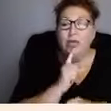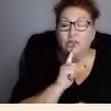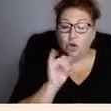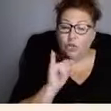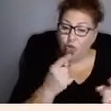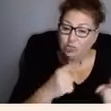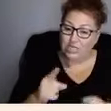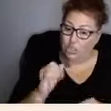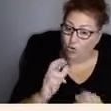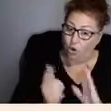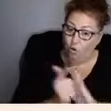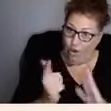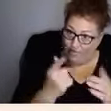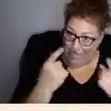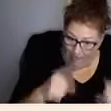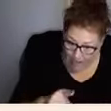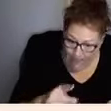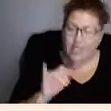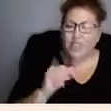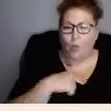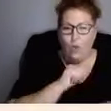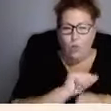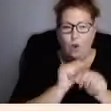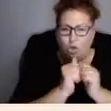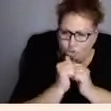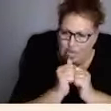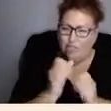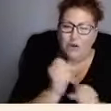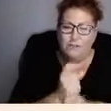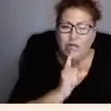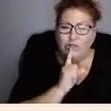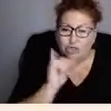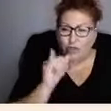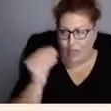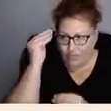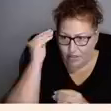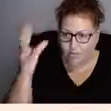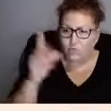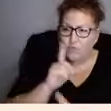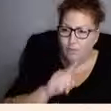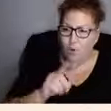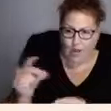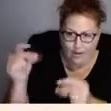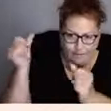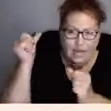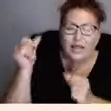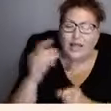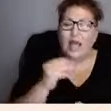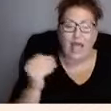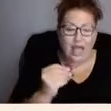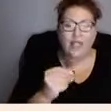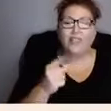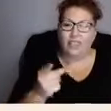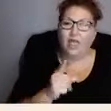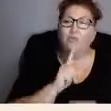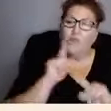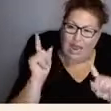do occur, that we work together to ensure they are reported immediately and responded to